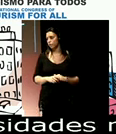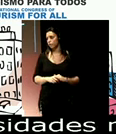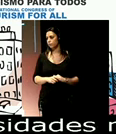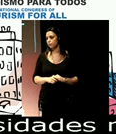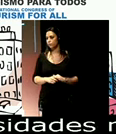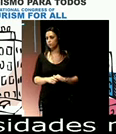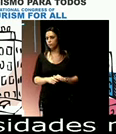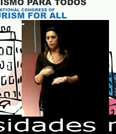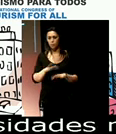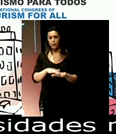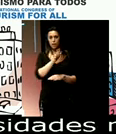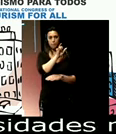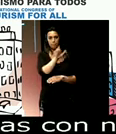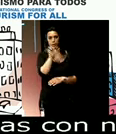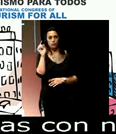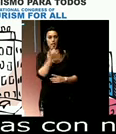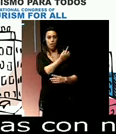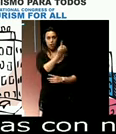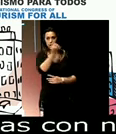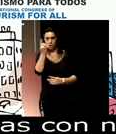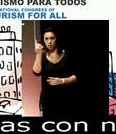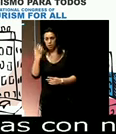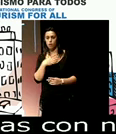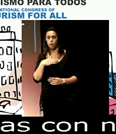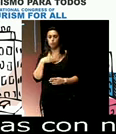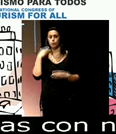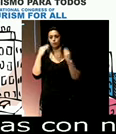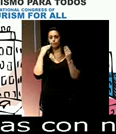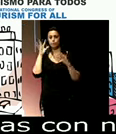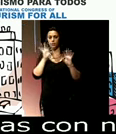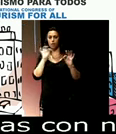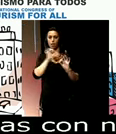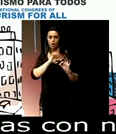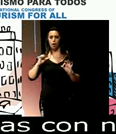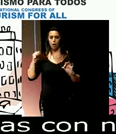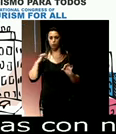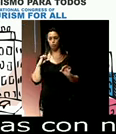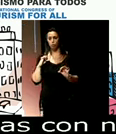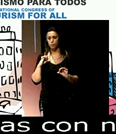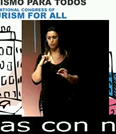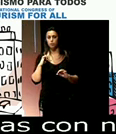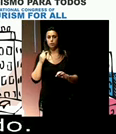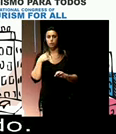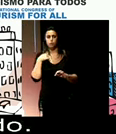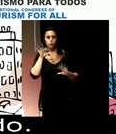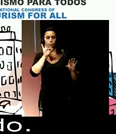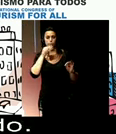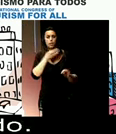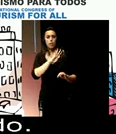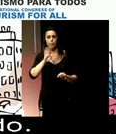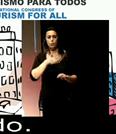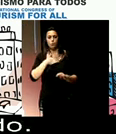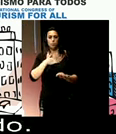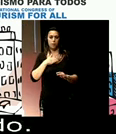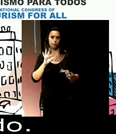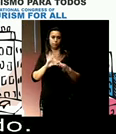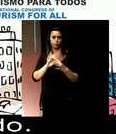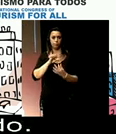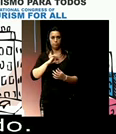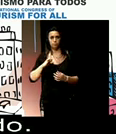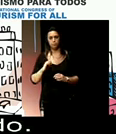decide autonomously what choice to make for his/her holiday. As mentioned